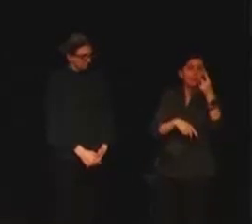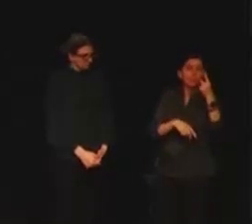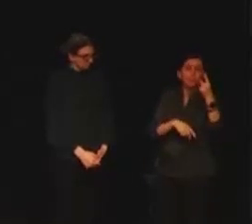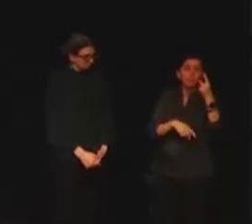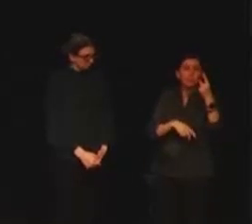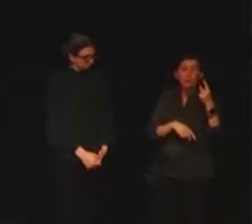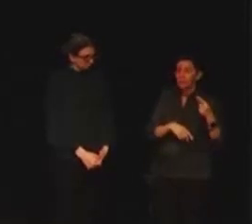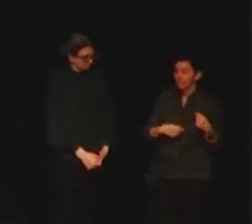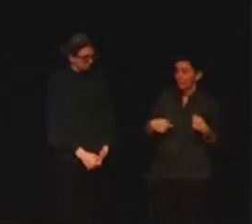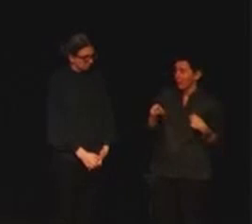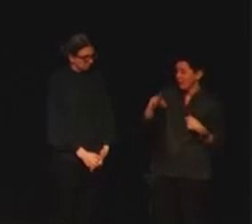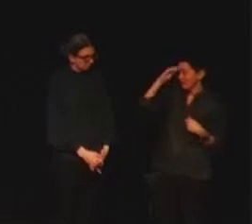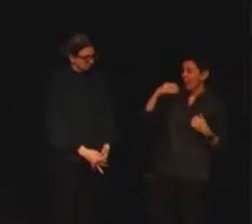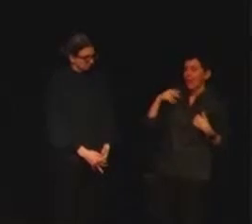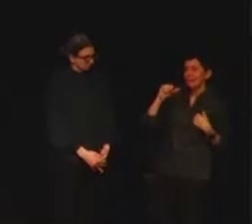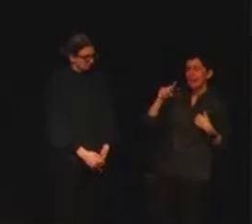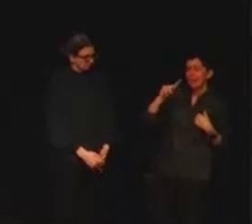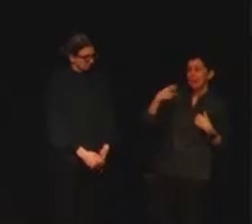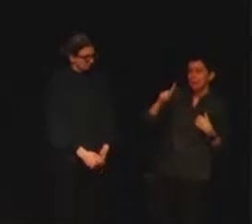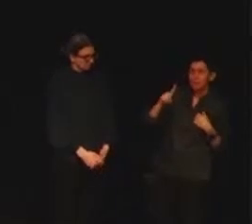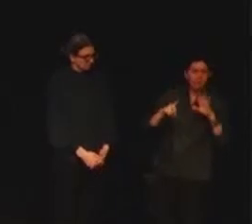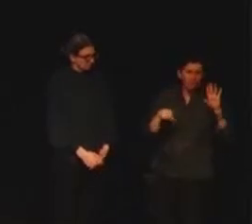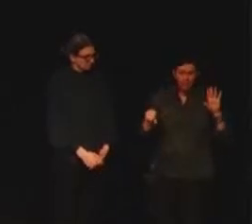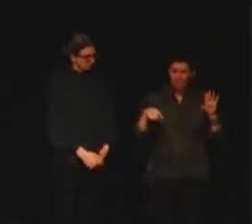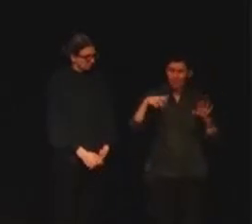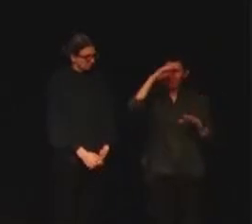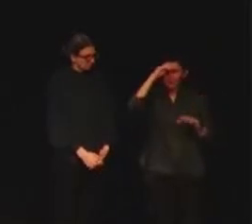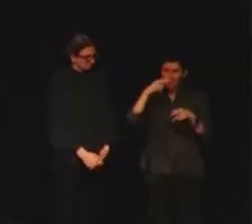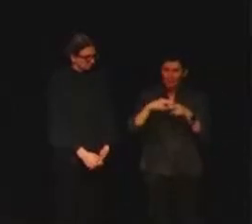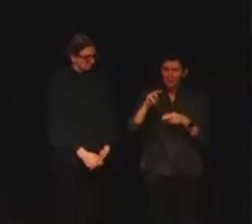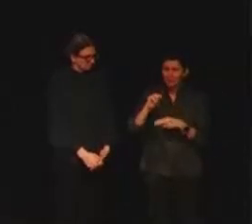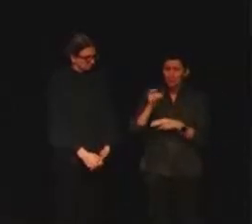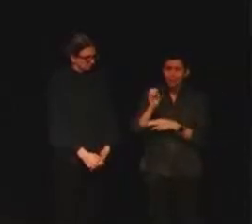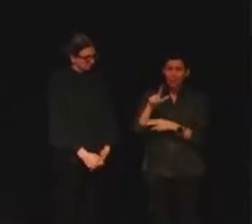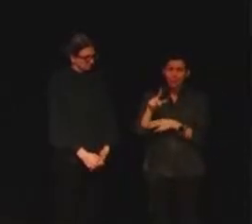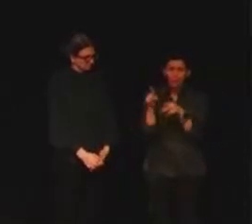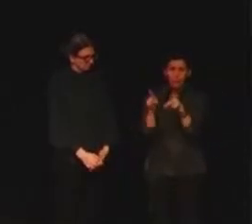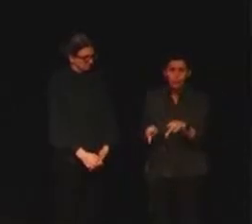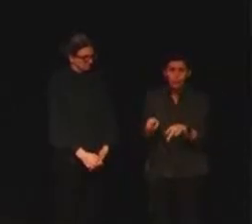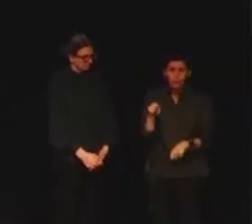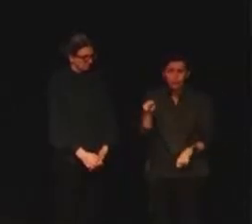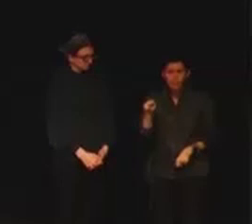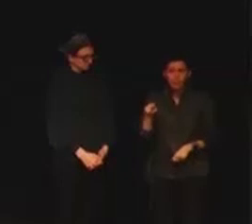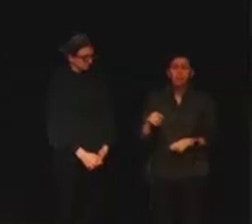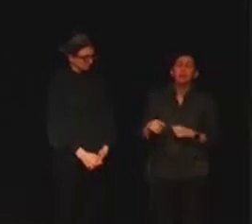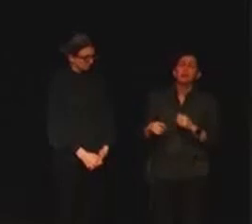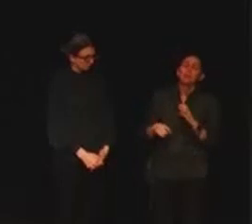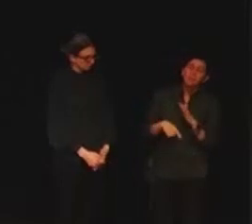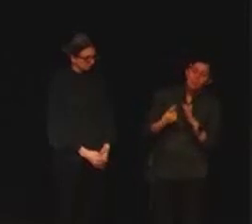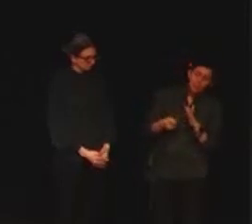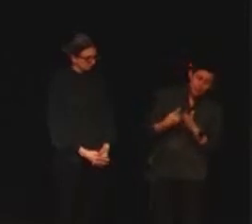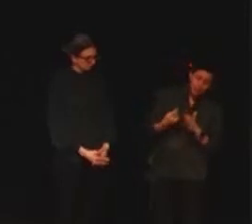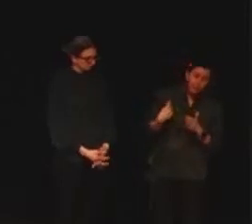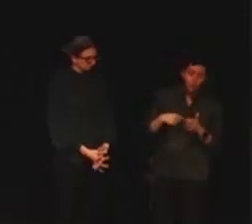guy with ADHD, right? Well, sometimes there's like informational overshadowing where we could get into the weeds and arguments about Medicaid